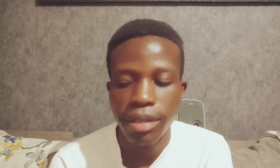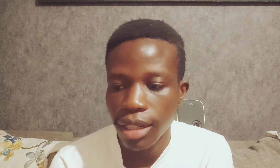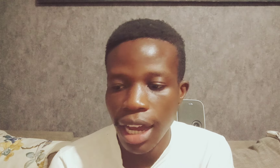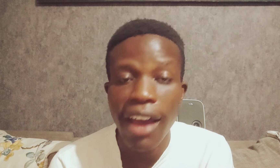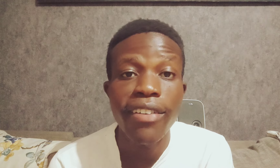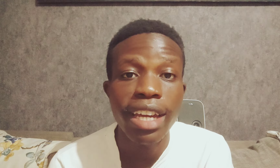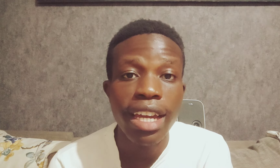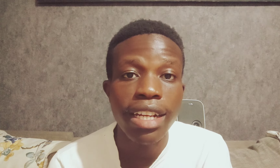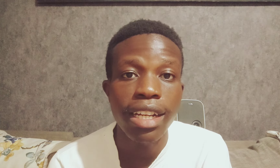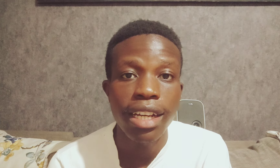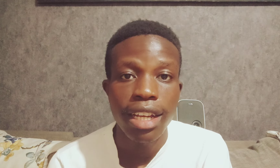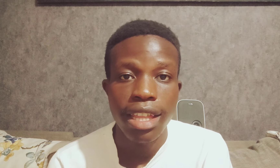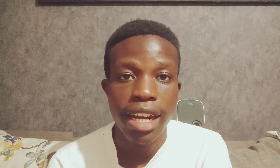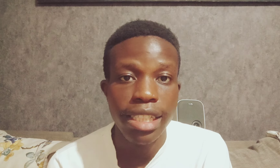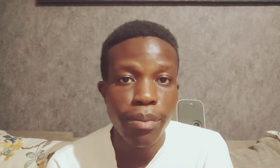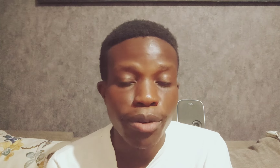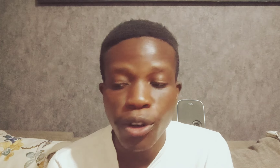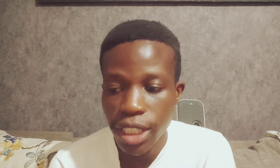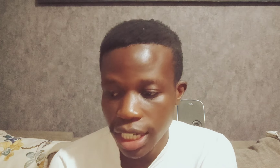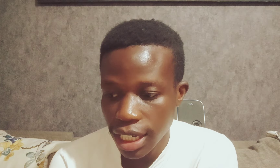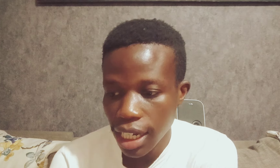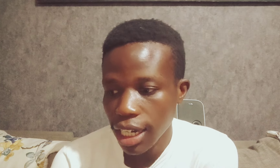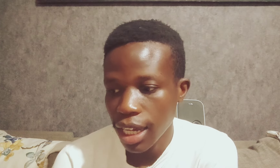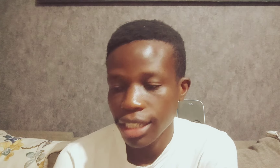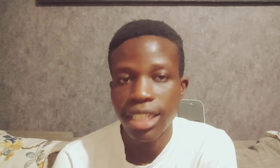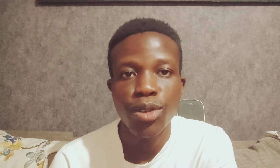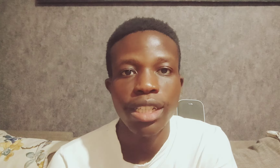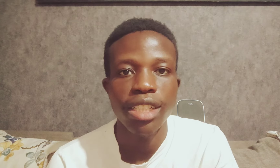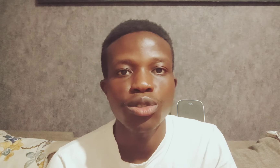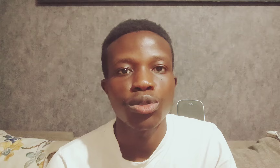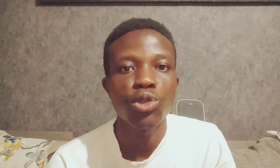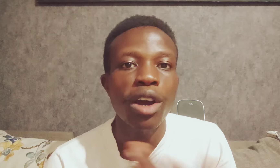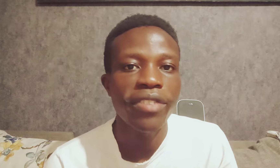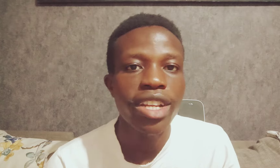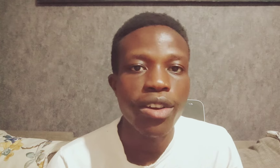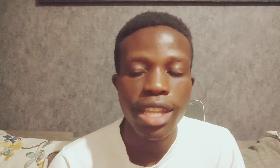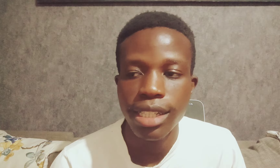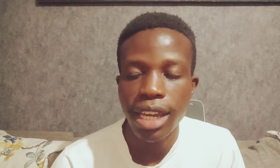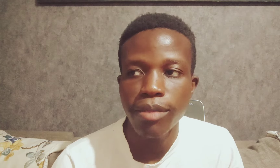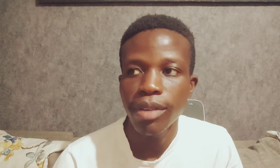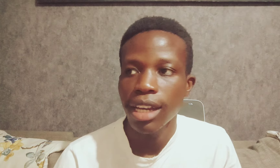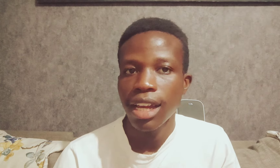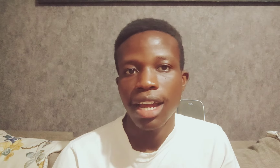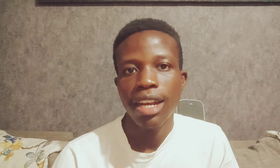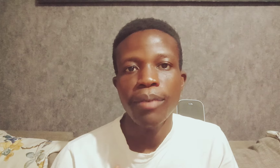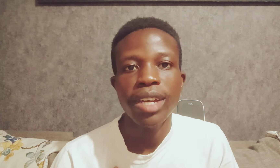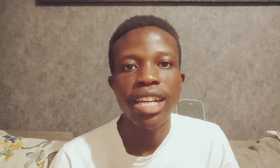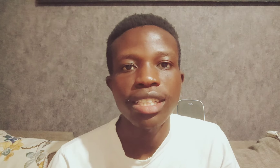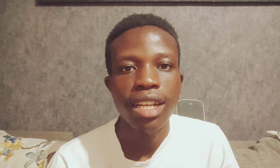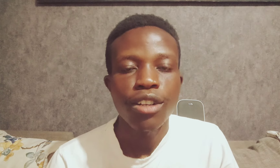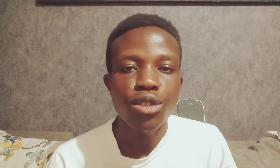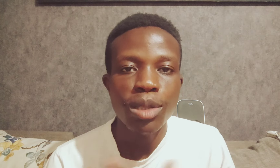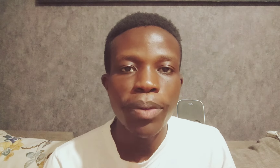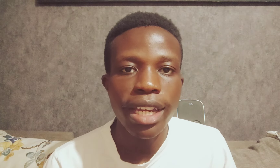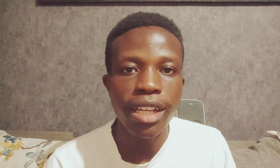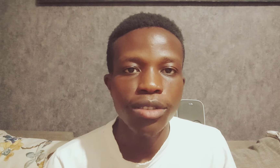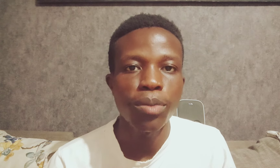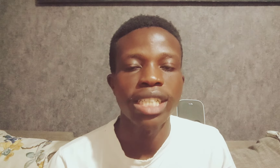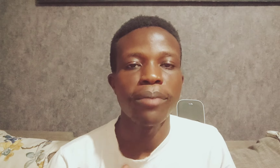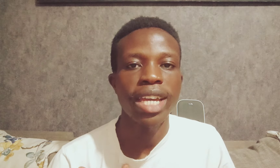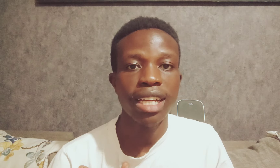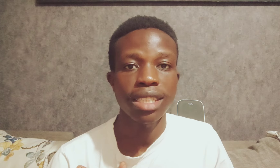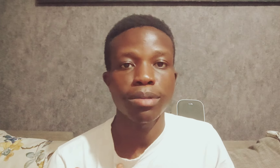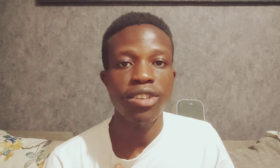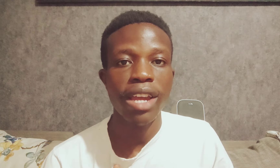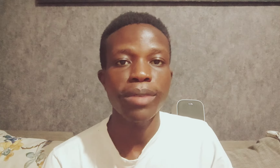the hurricane that is approaching, and I just wanted to do a video on the same and get to speak to